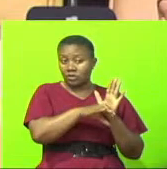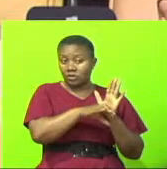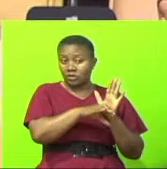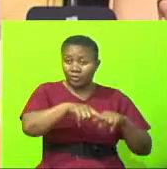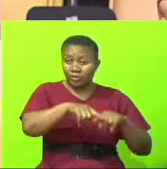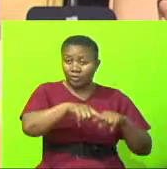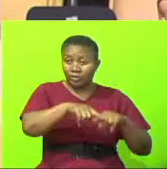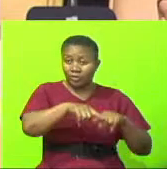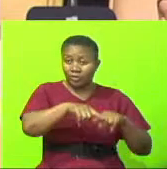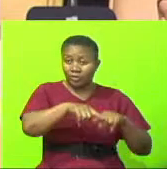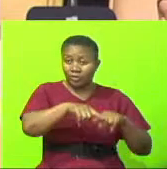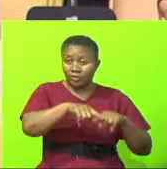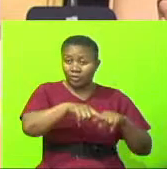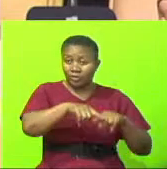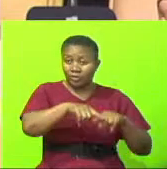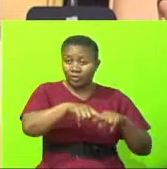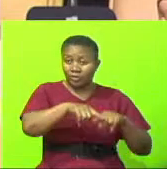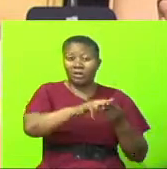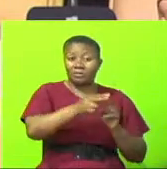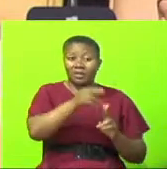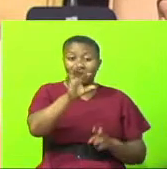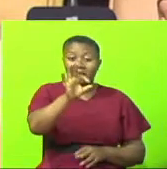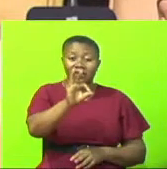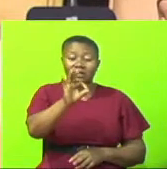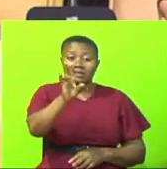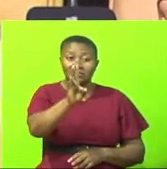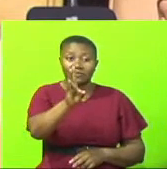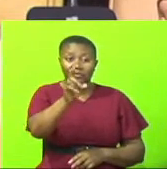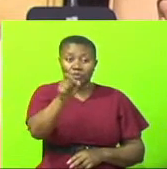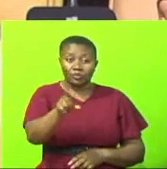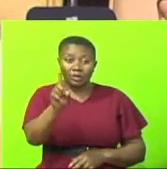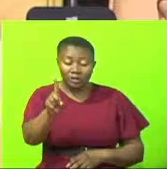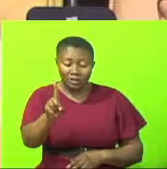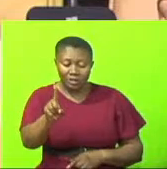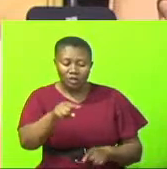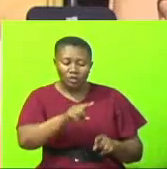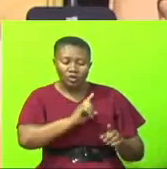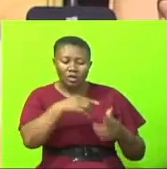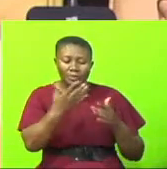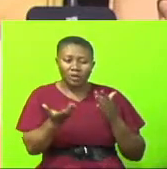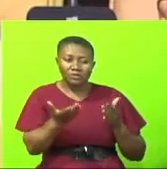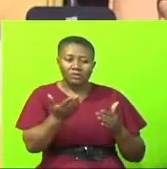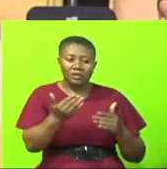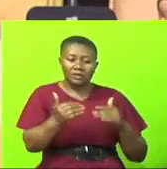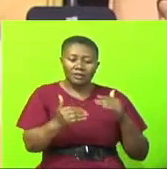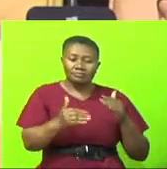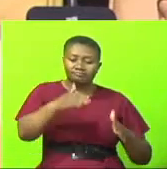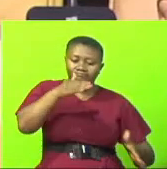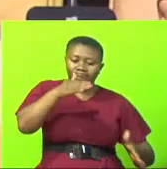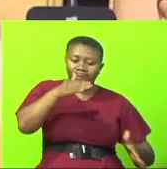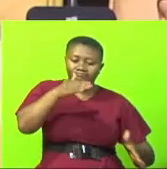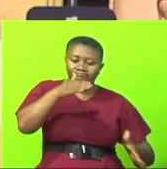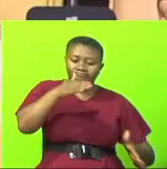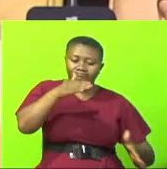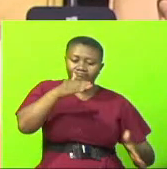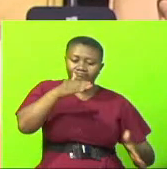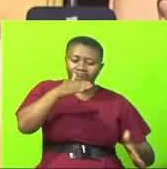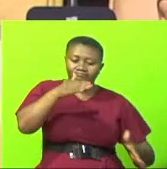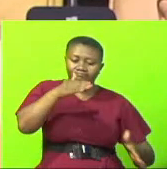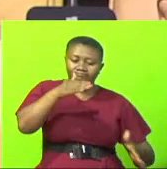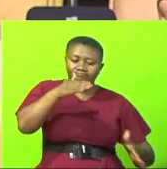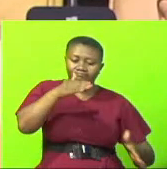97(1) is to deal with the balance of power in this House. And basically what it says is